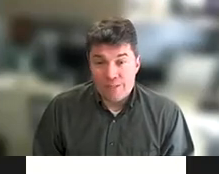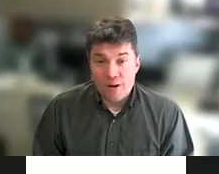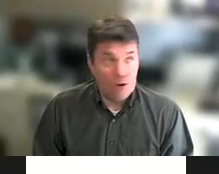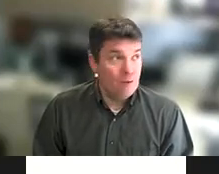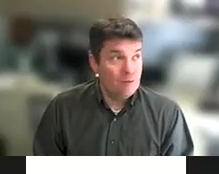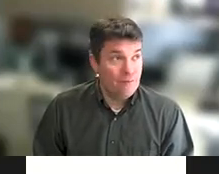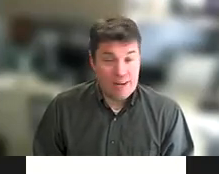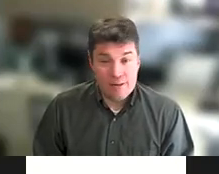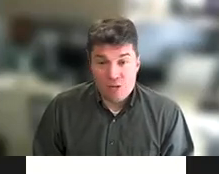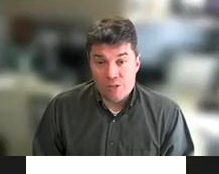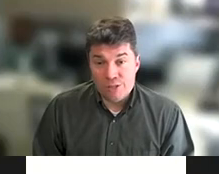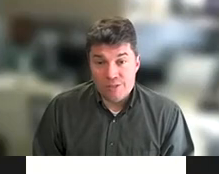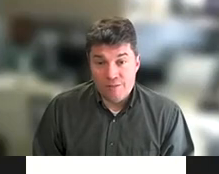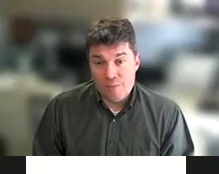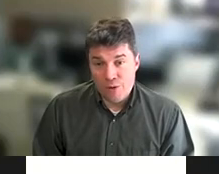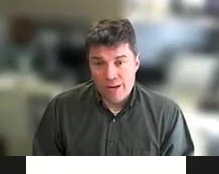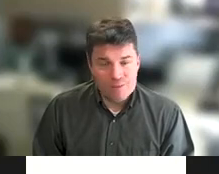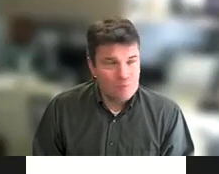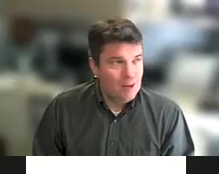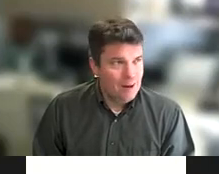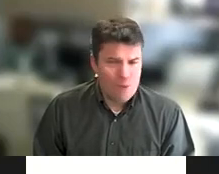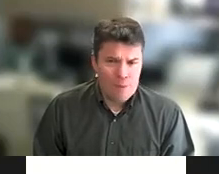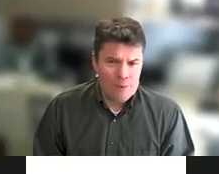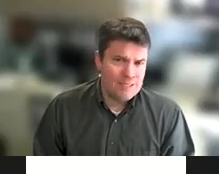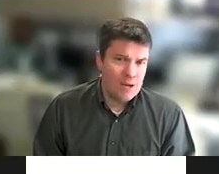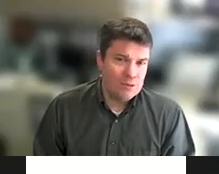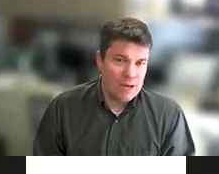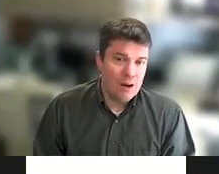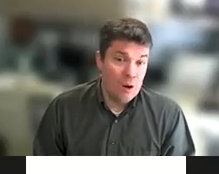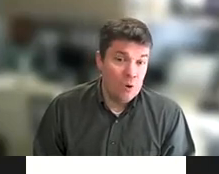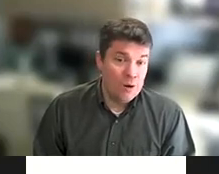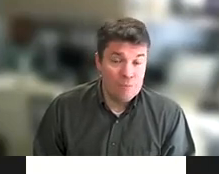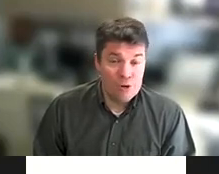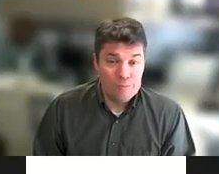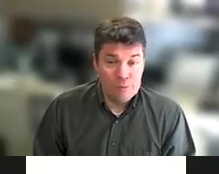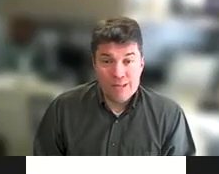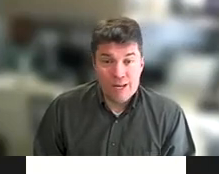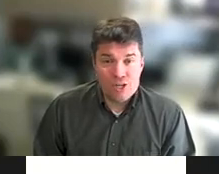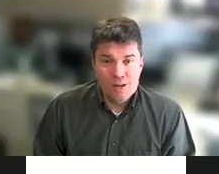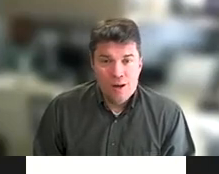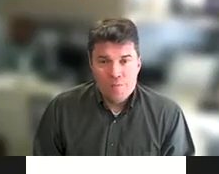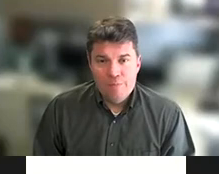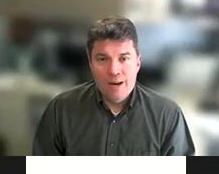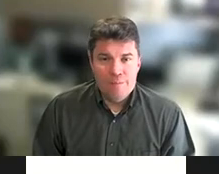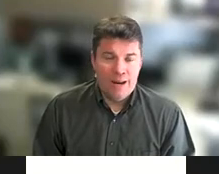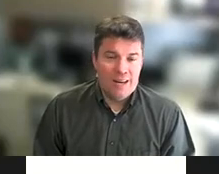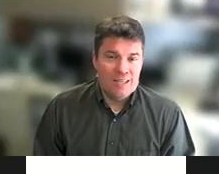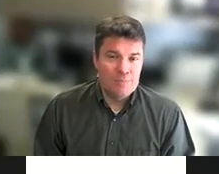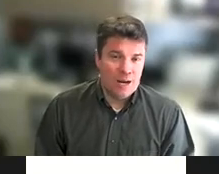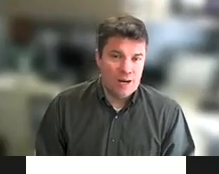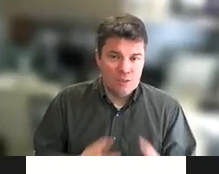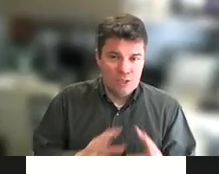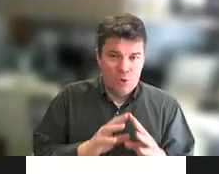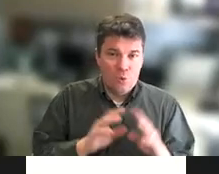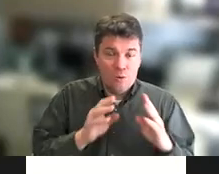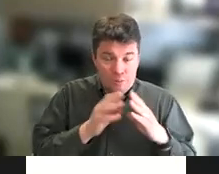or 25% are effective users of lip reading. And it probably sounds like a low percentage, but it